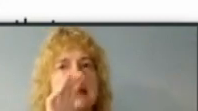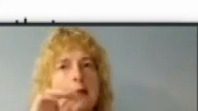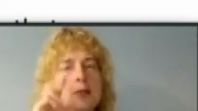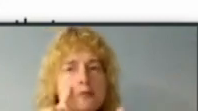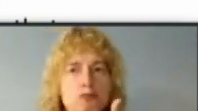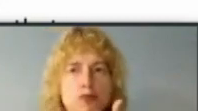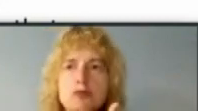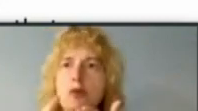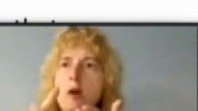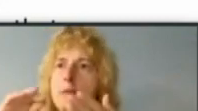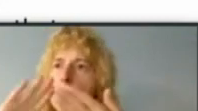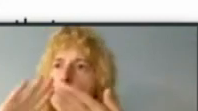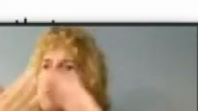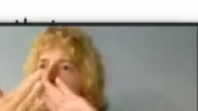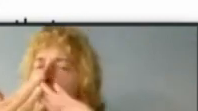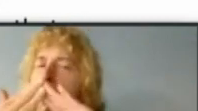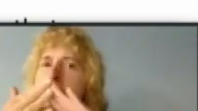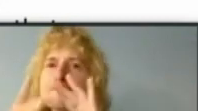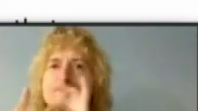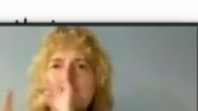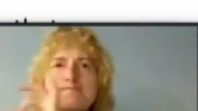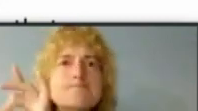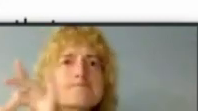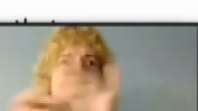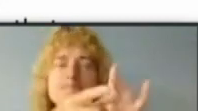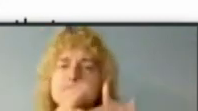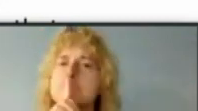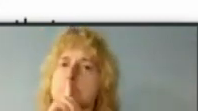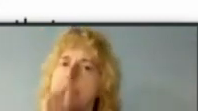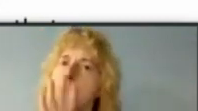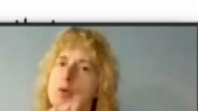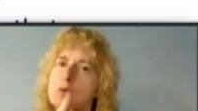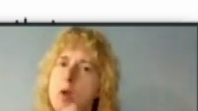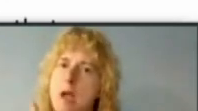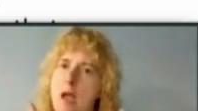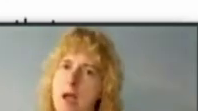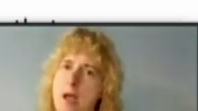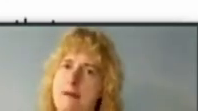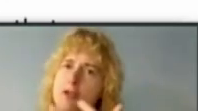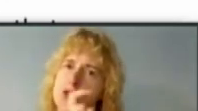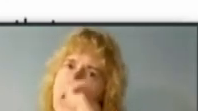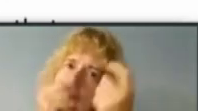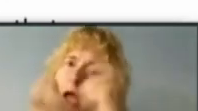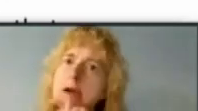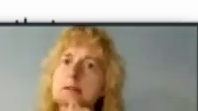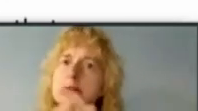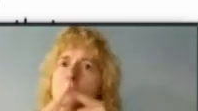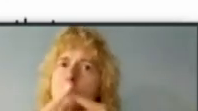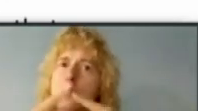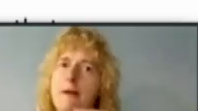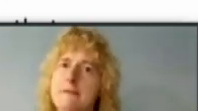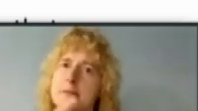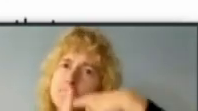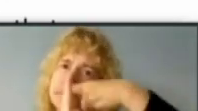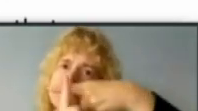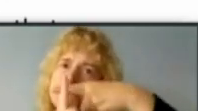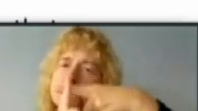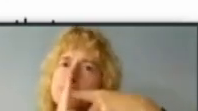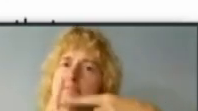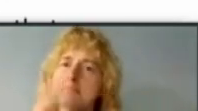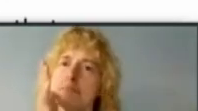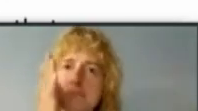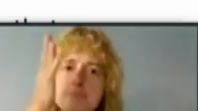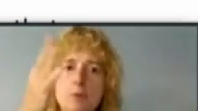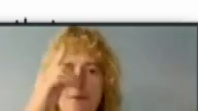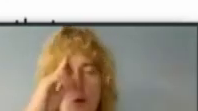to just really creating change, particularly when it comes to health and health outcomes in the city and even beyond the city. So thank you again